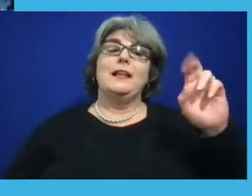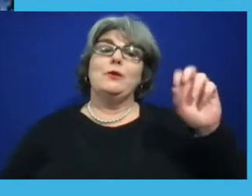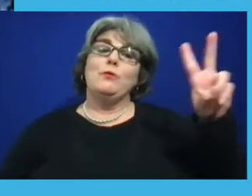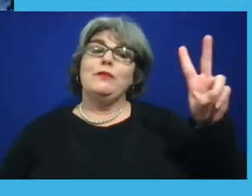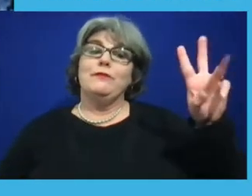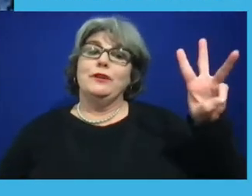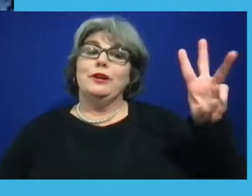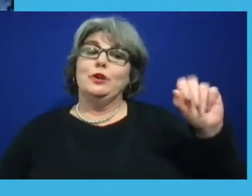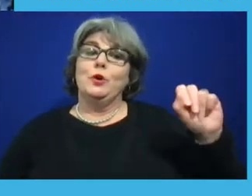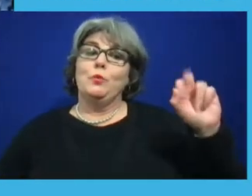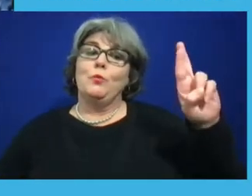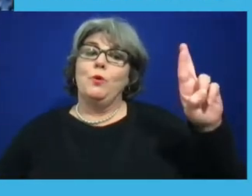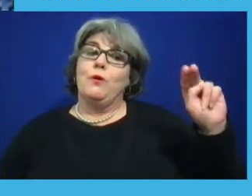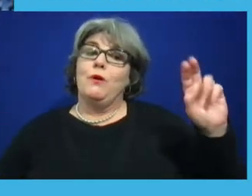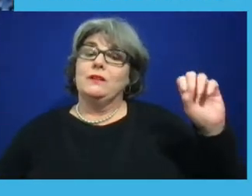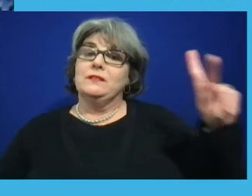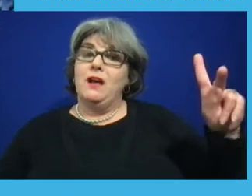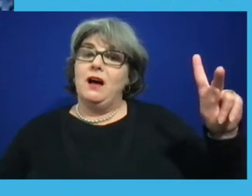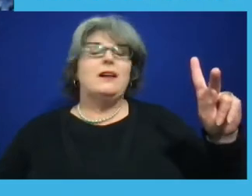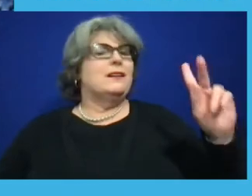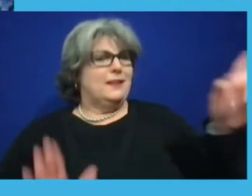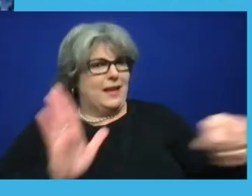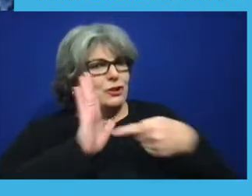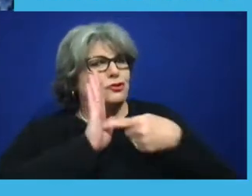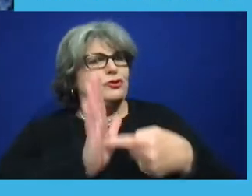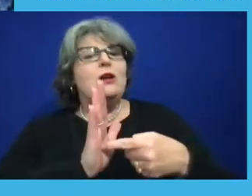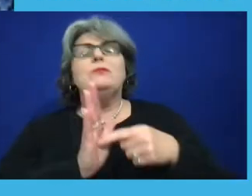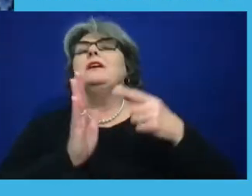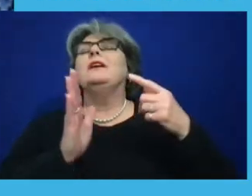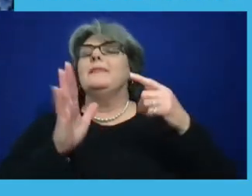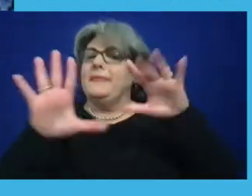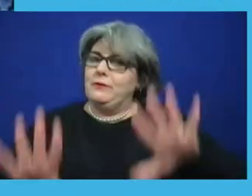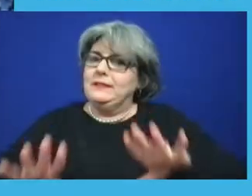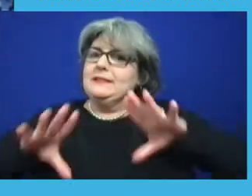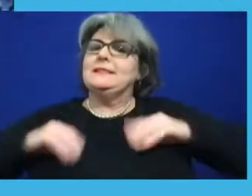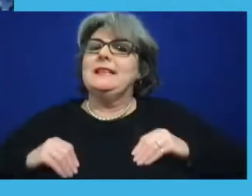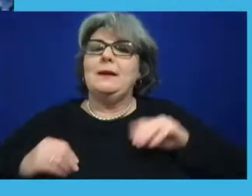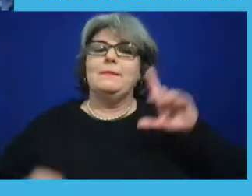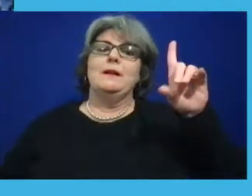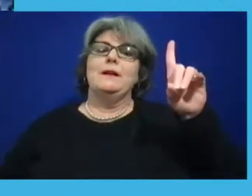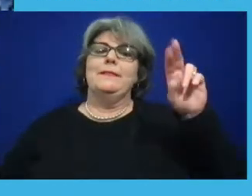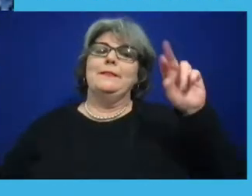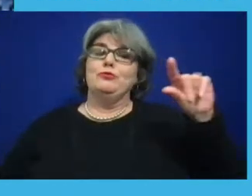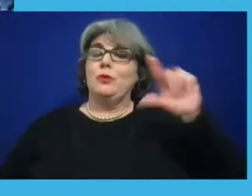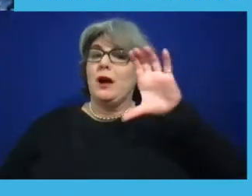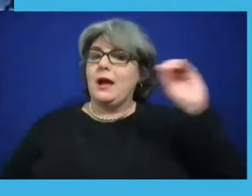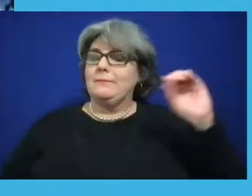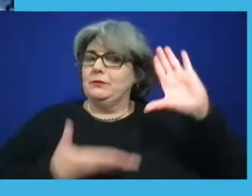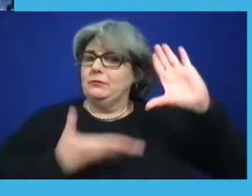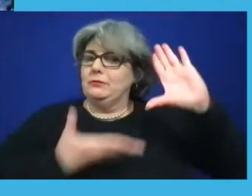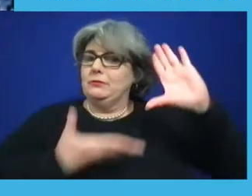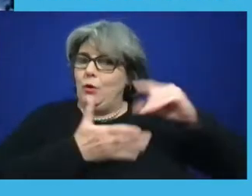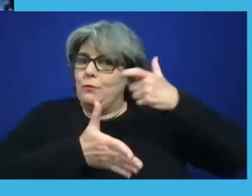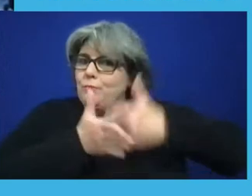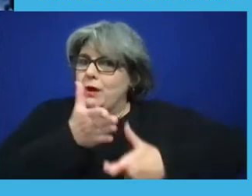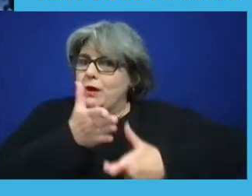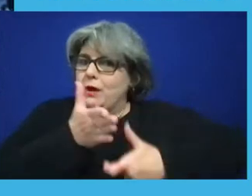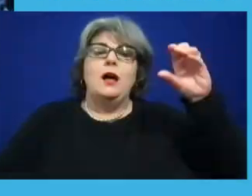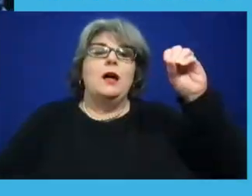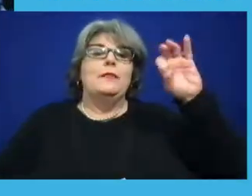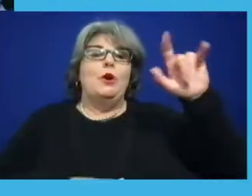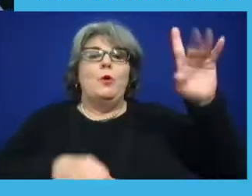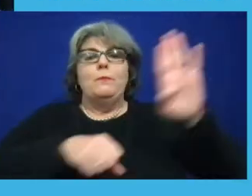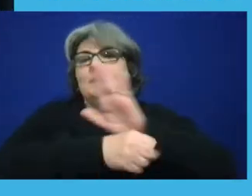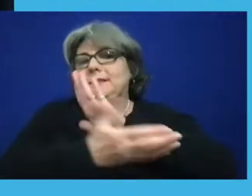And on the other side, you have Democrats like Reverend Warnock, who have shown that they will take on the